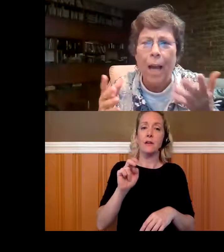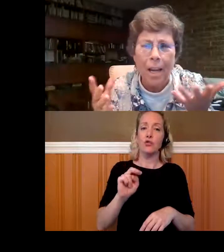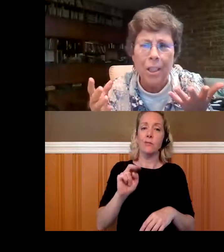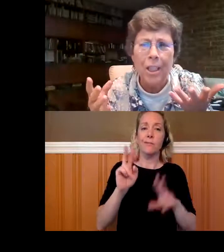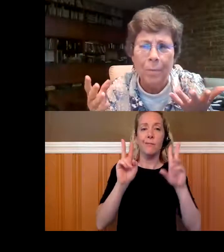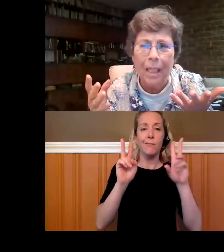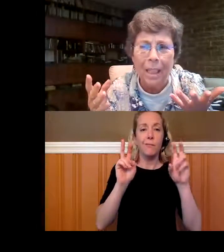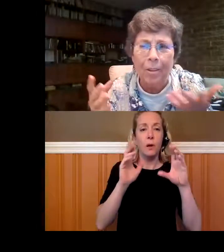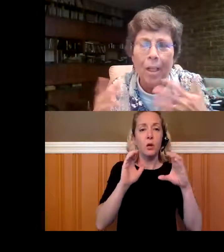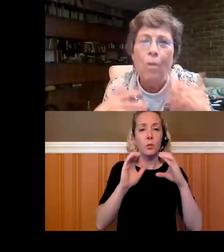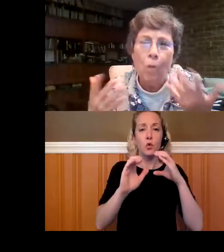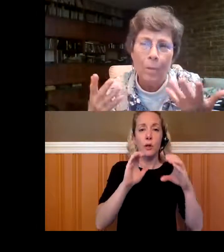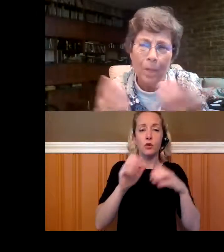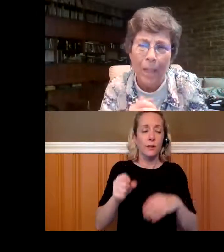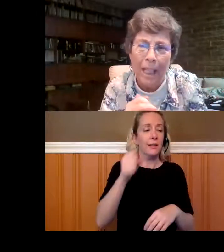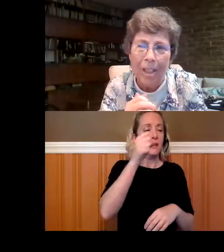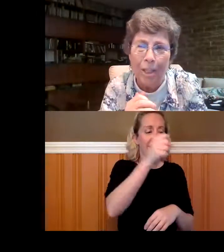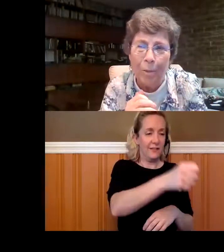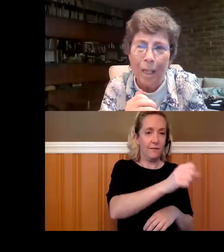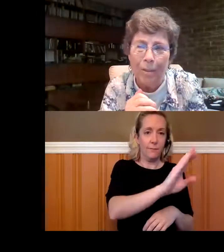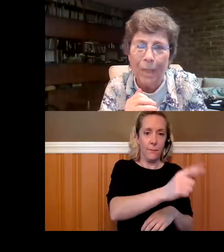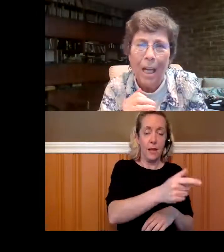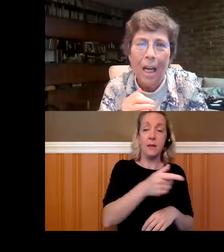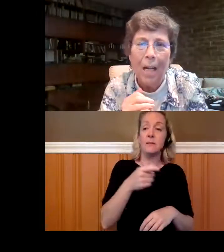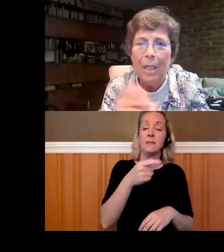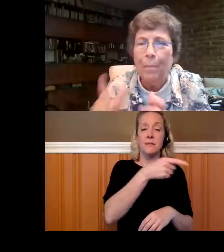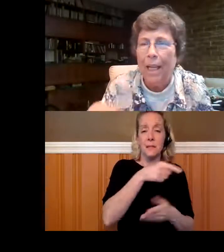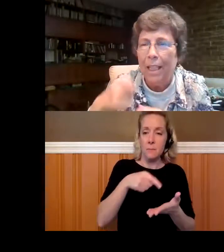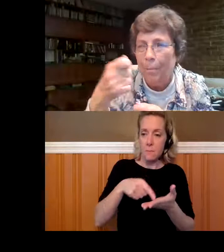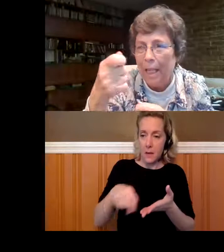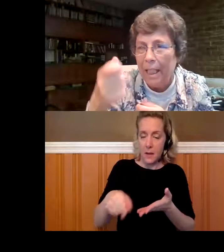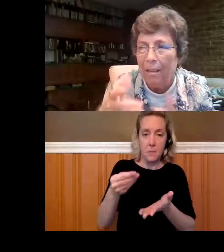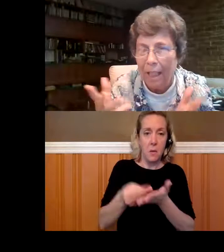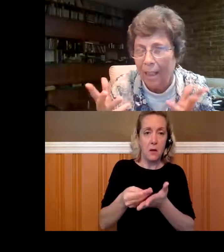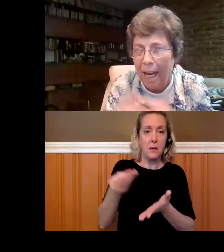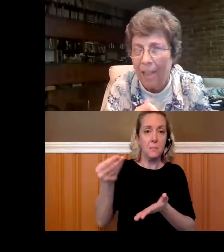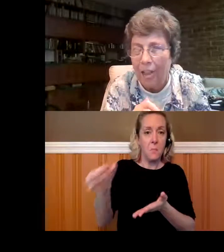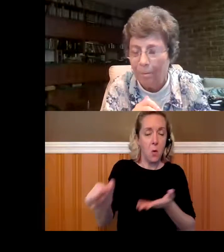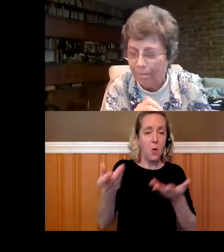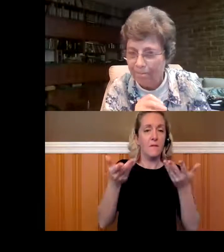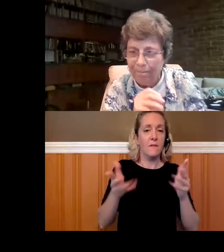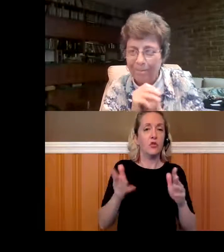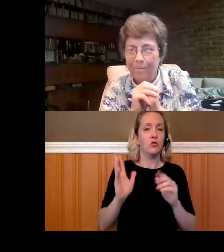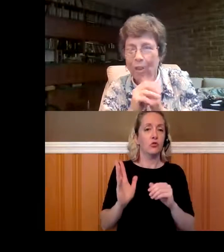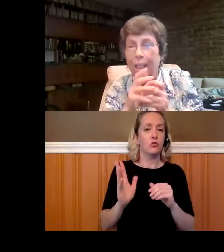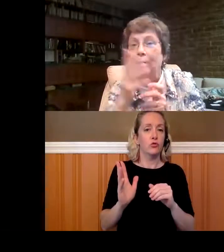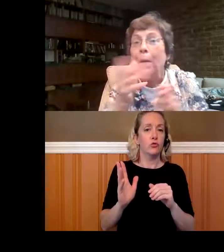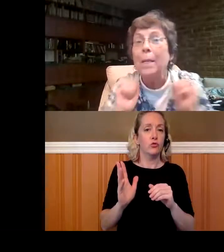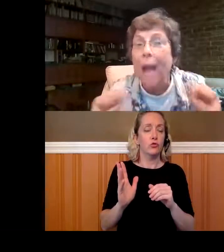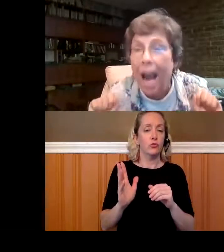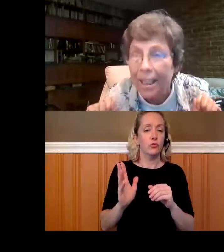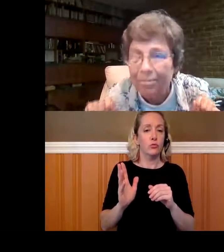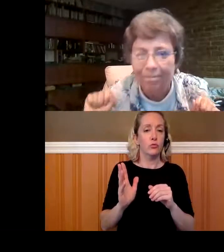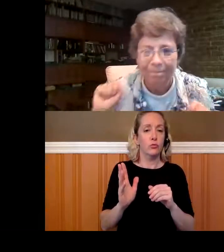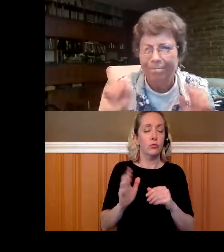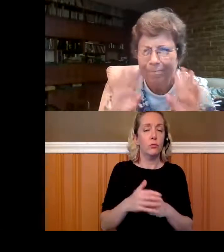forms of communication as well. He paid his money. That's an action. She gave him Okay. money back. That's an